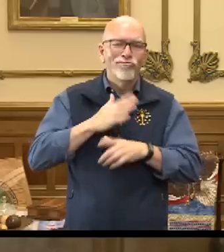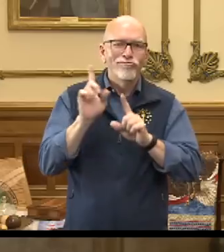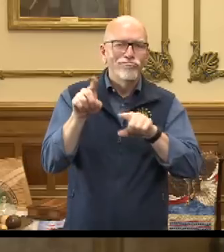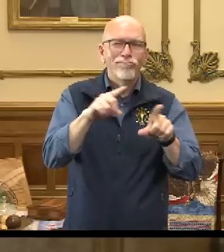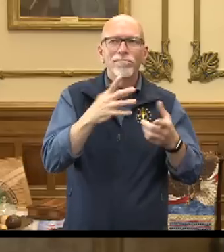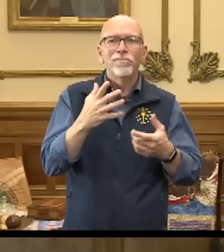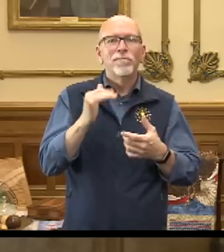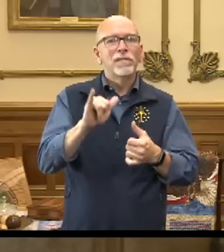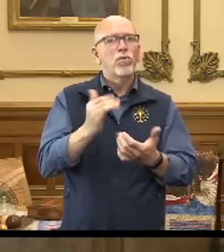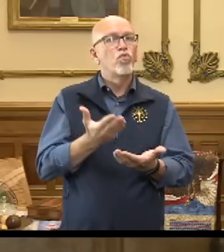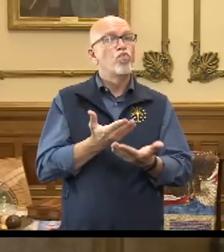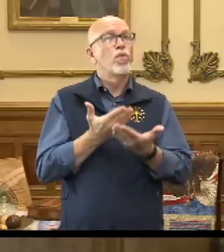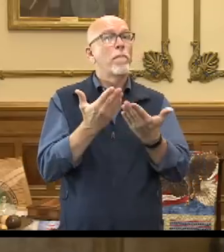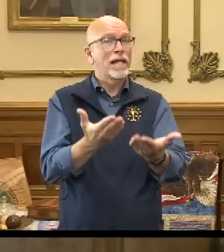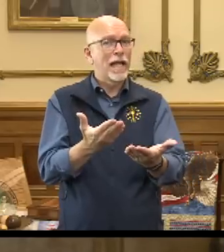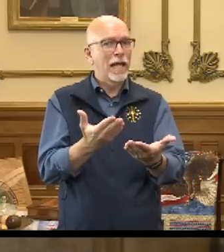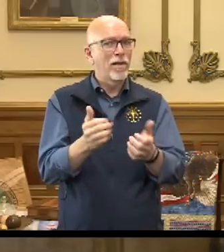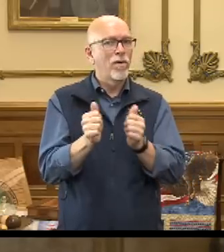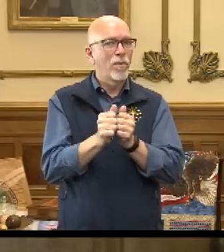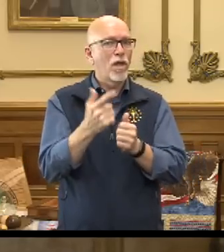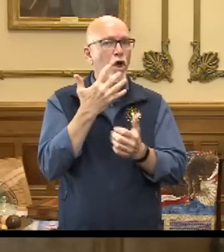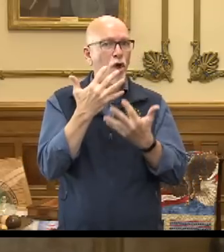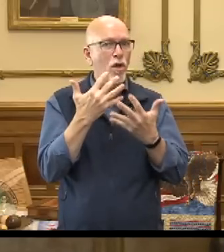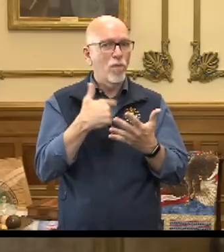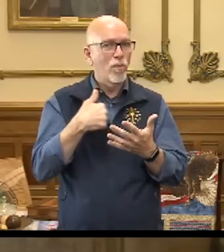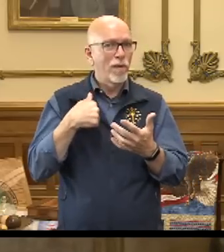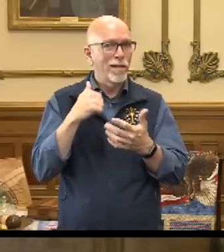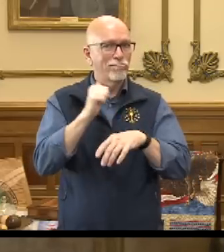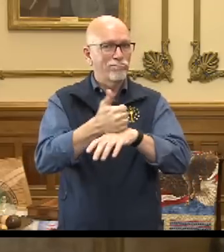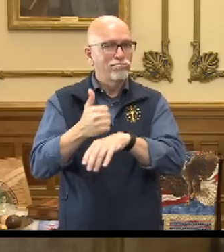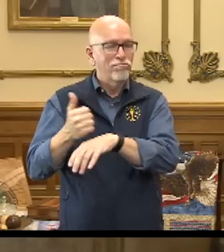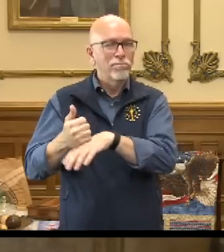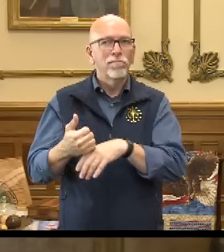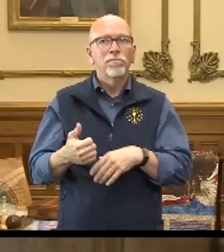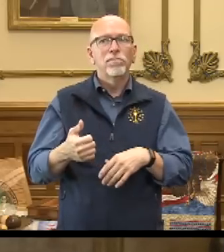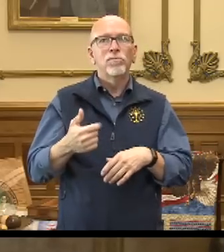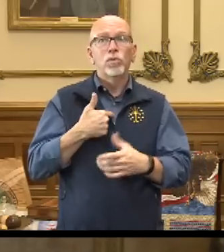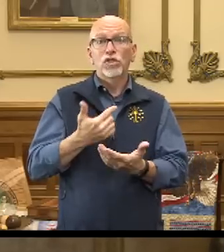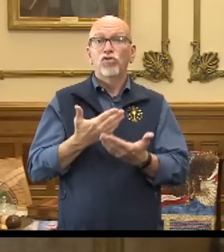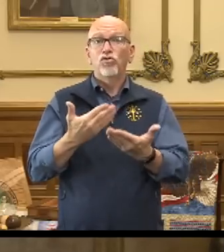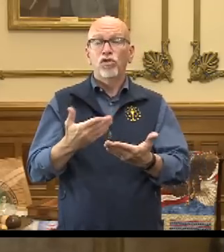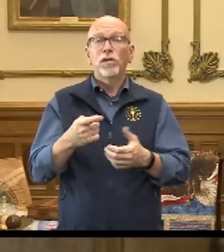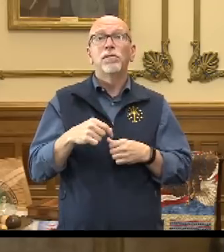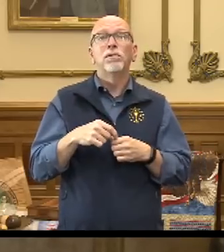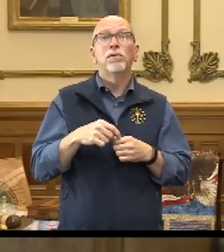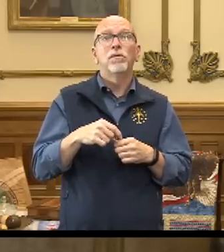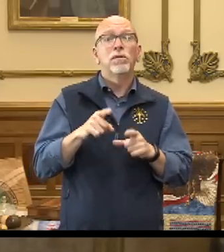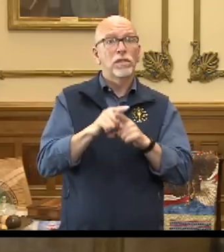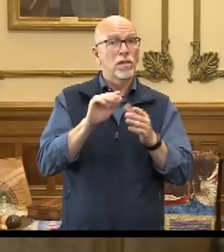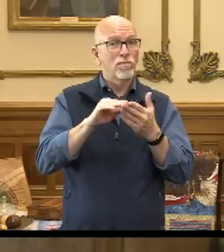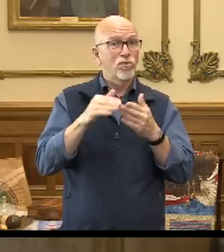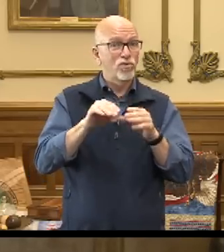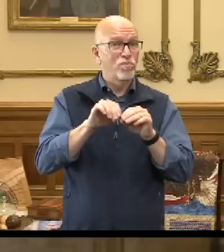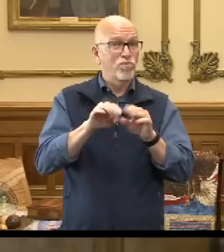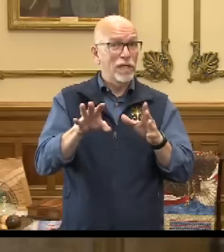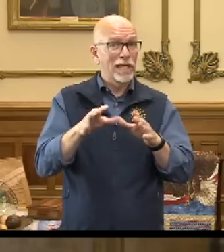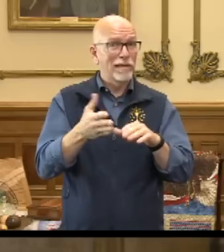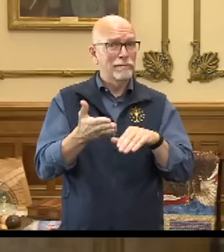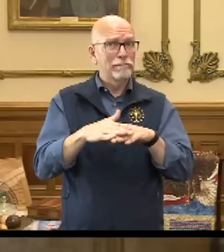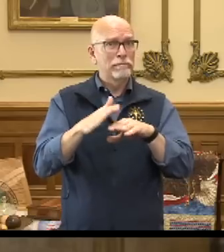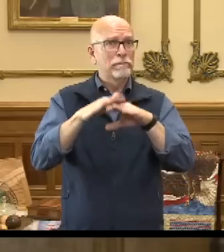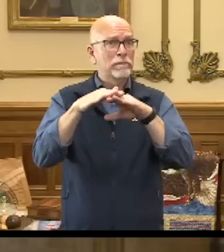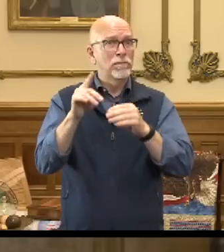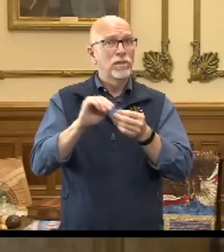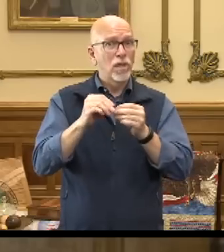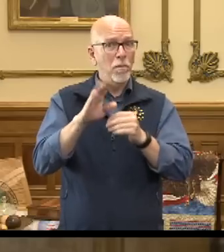Those were recommendations that came along with the colors that we made, and kind of suggested that as the community spread starts to increase, as the